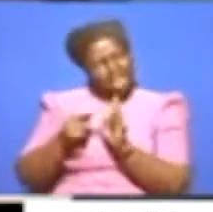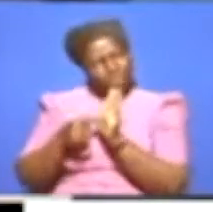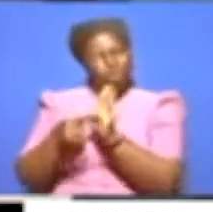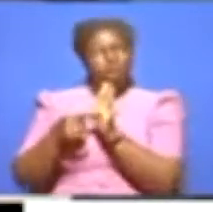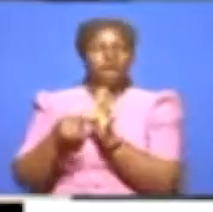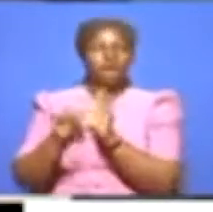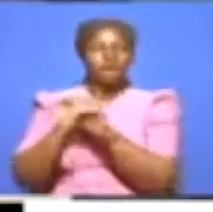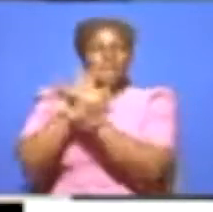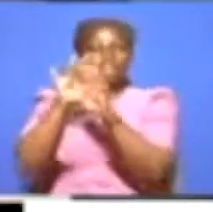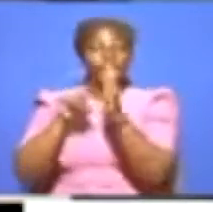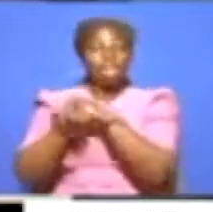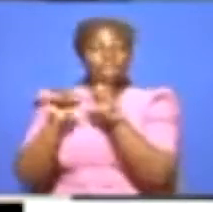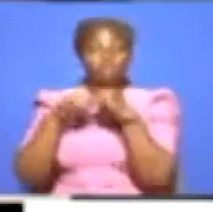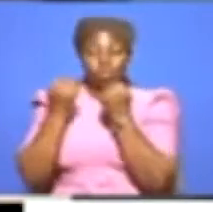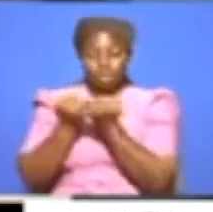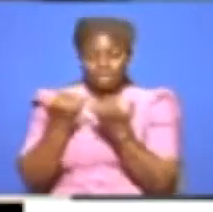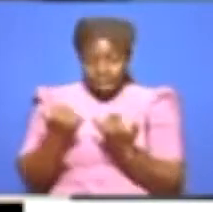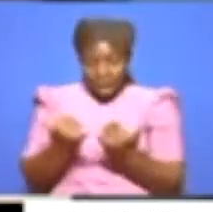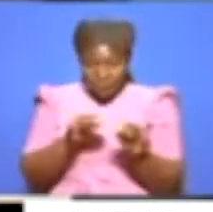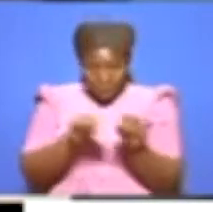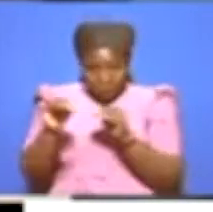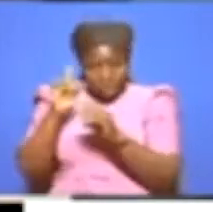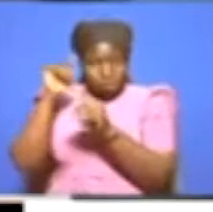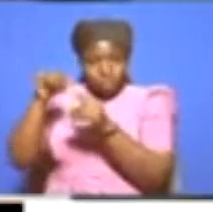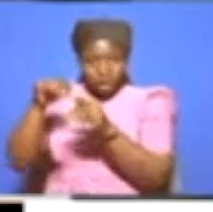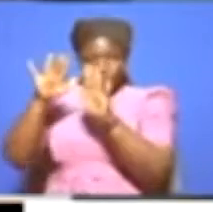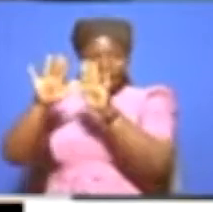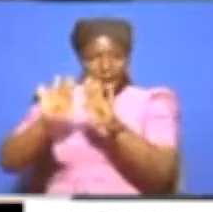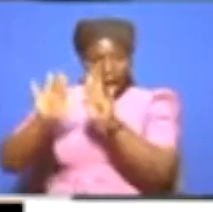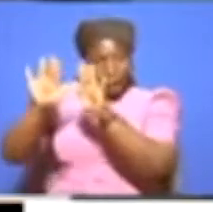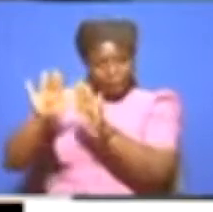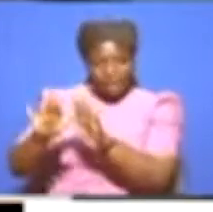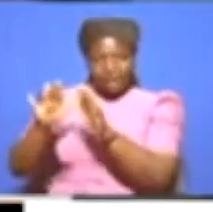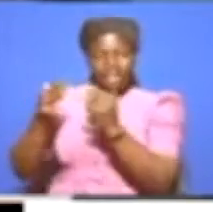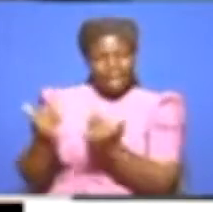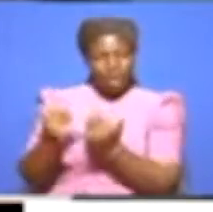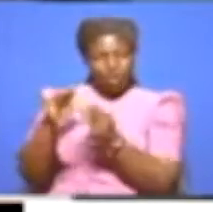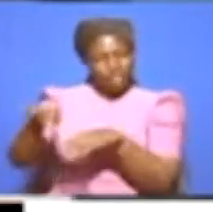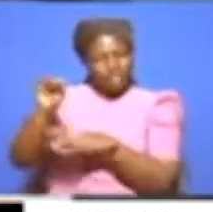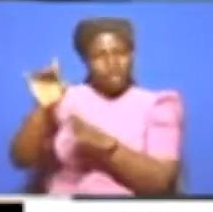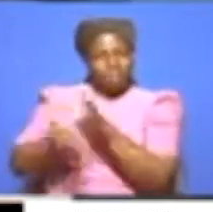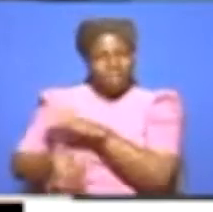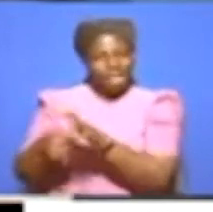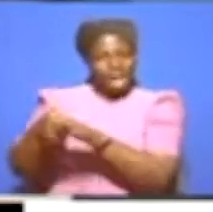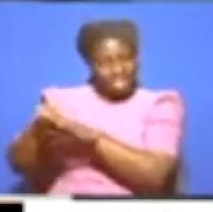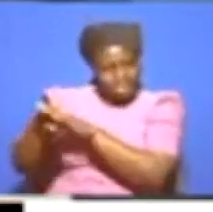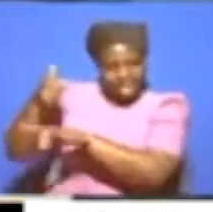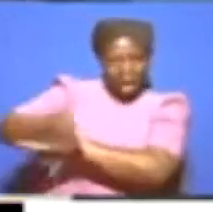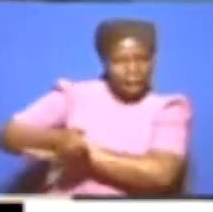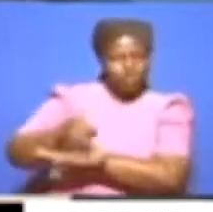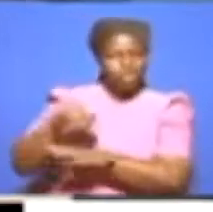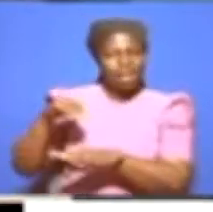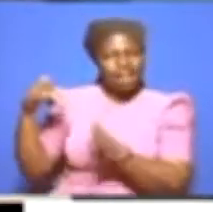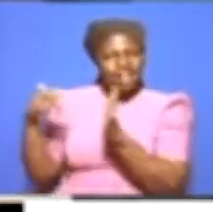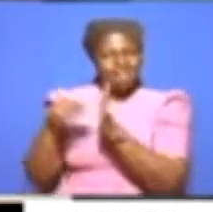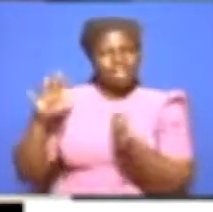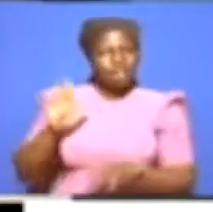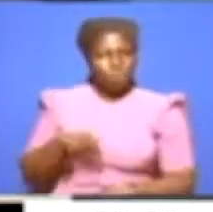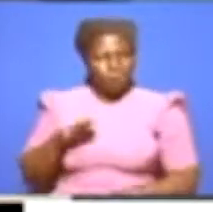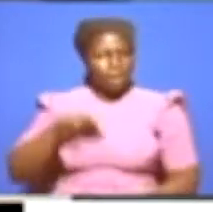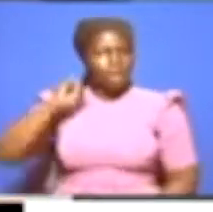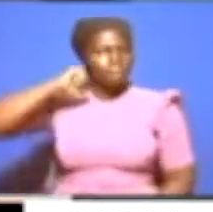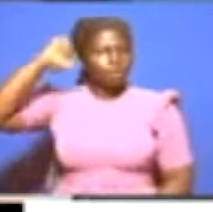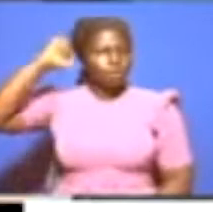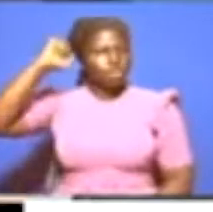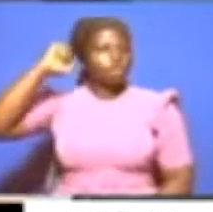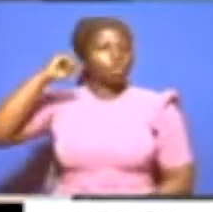are heading into the campaign season, and you will find the insults that are going to be leveled against women political aspirants. And I